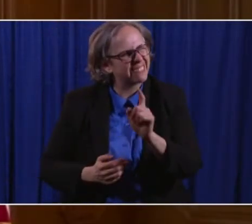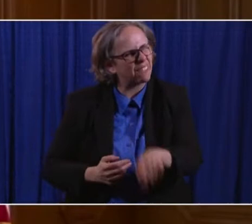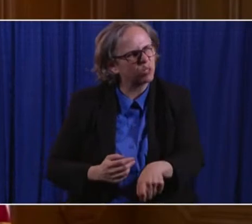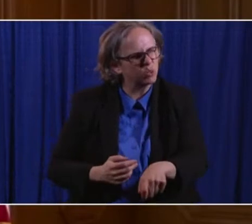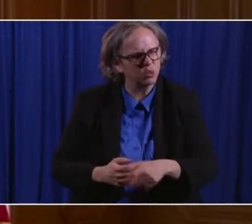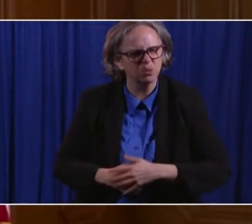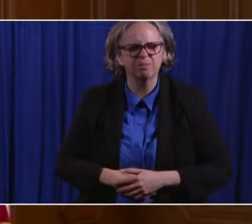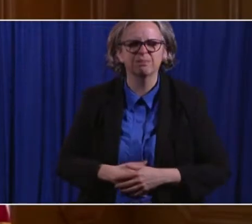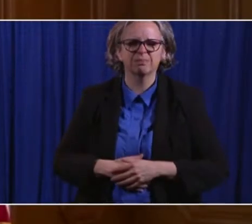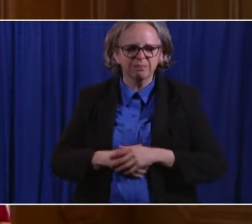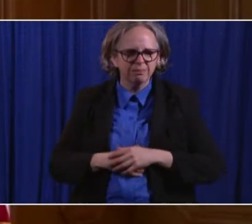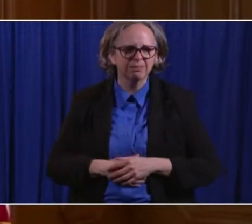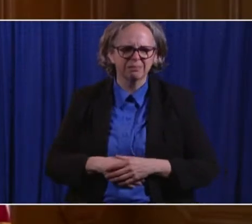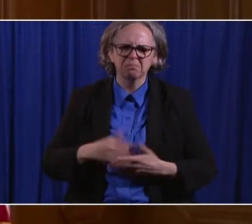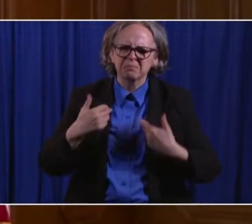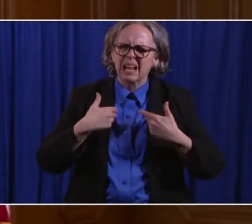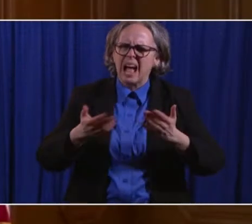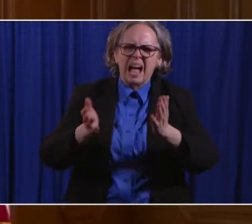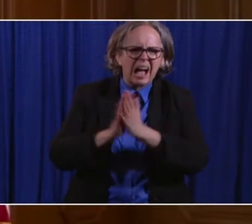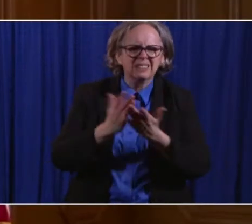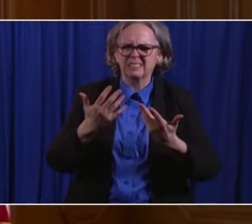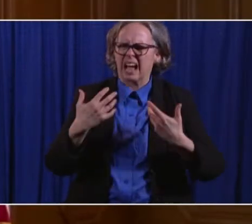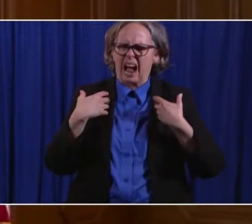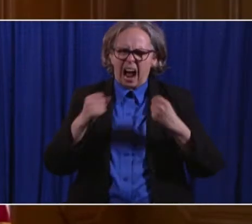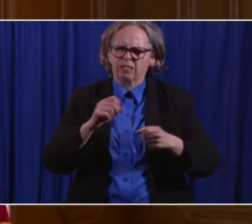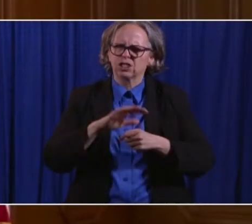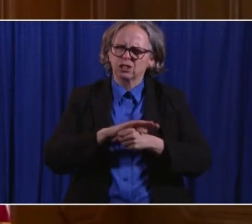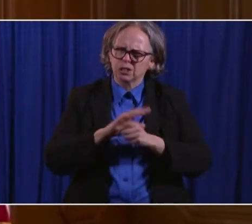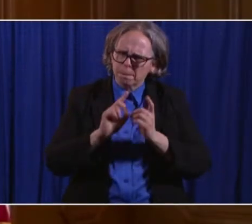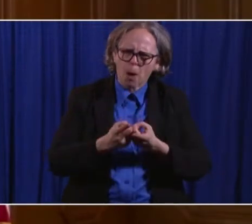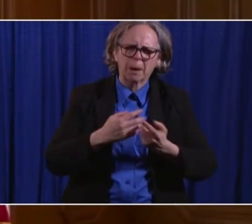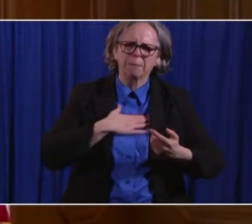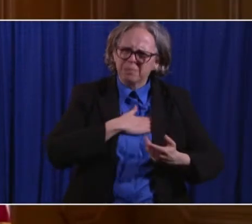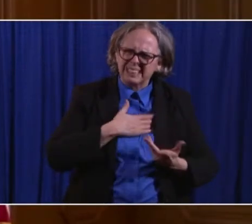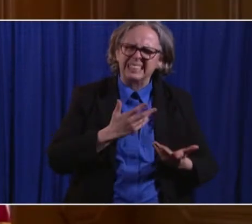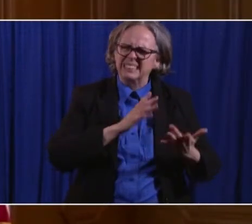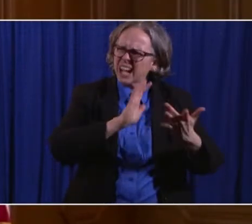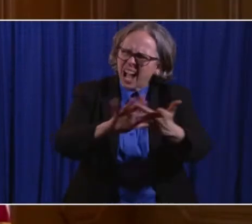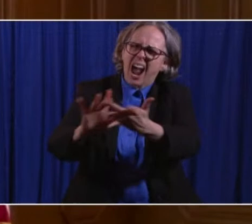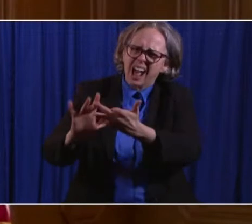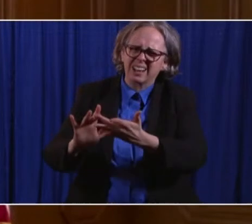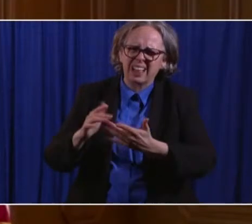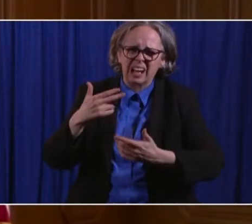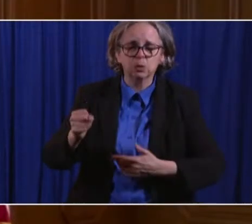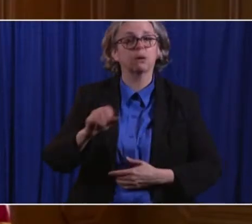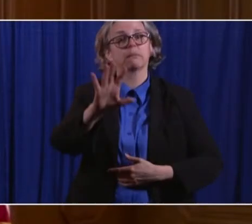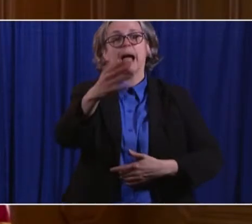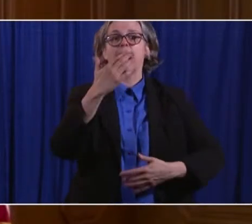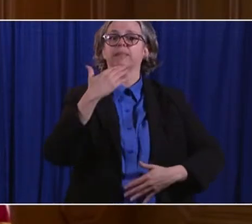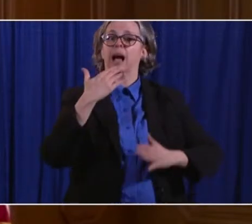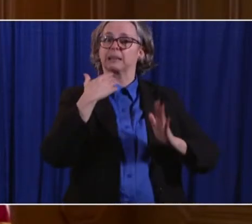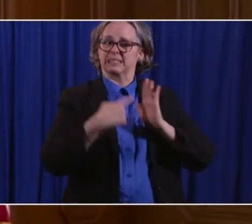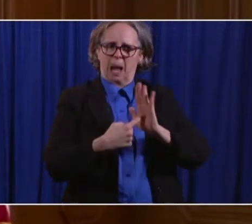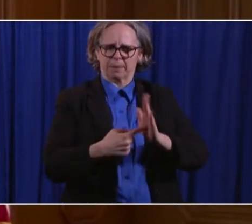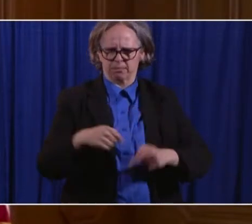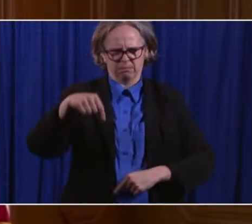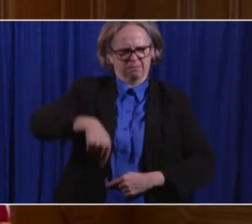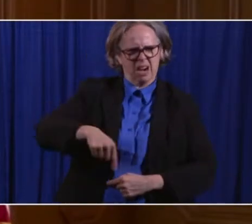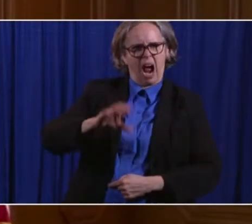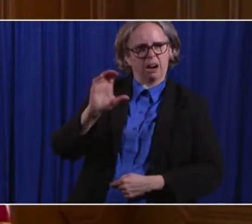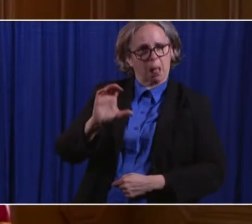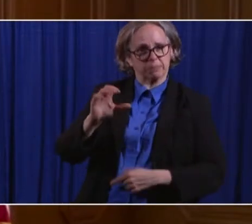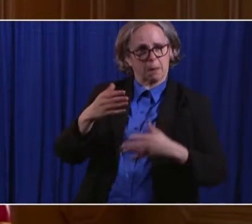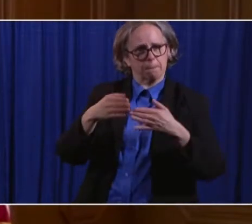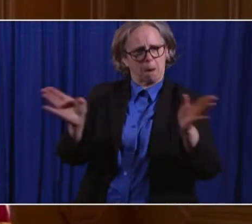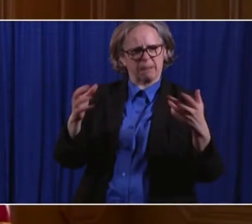slip from their parents. But we're already seeing this start to happen. A great example of this was the Columbus Public Health Department and Nationwide